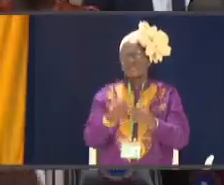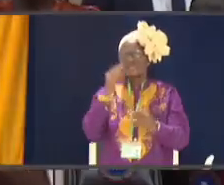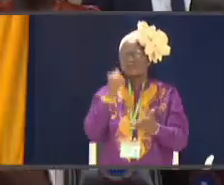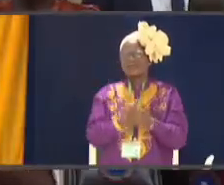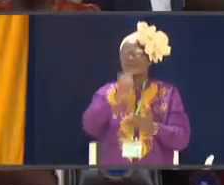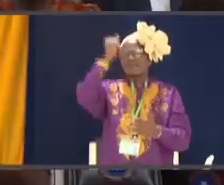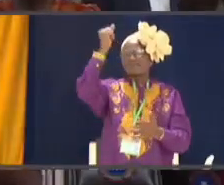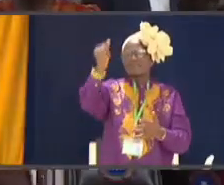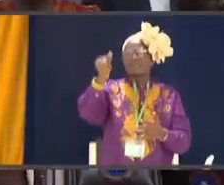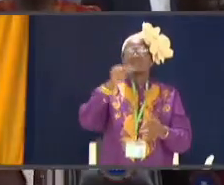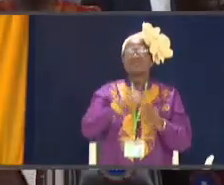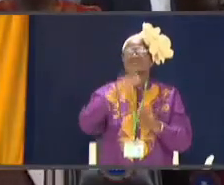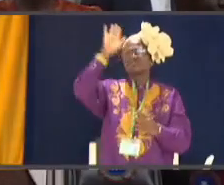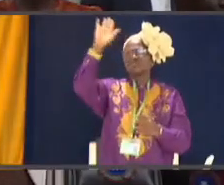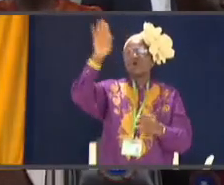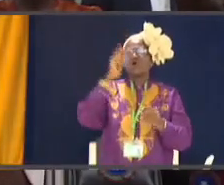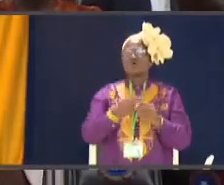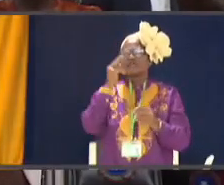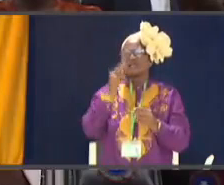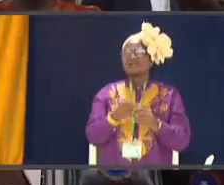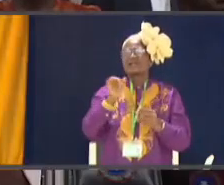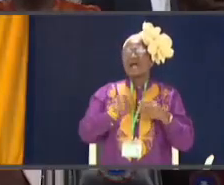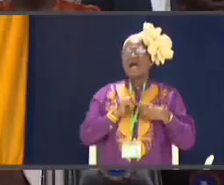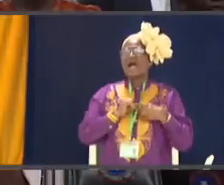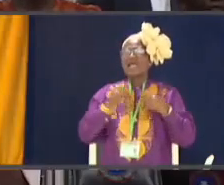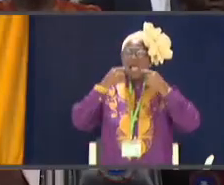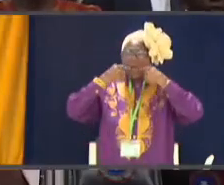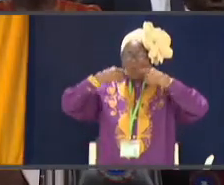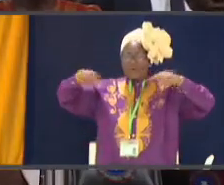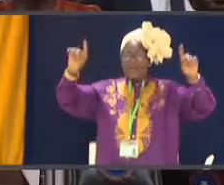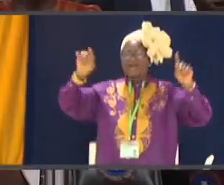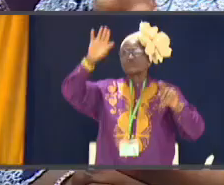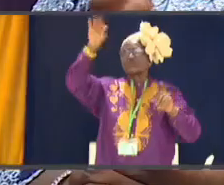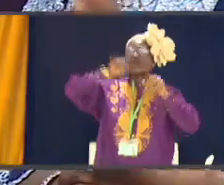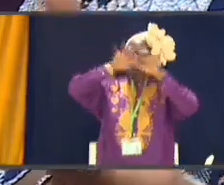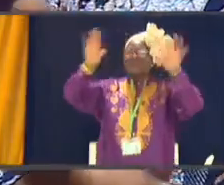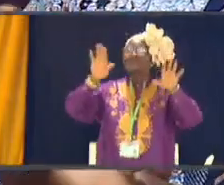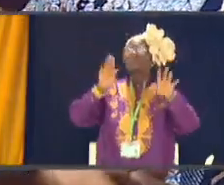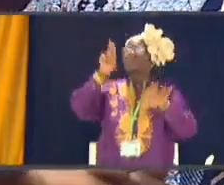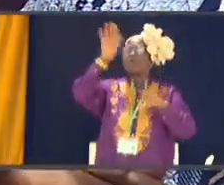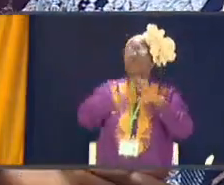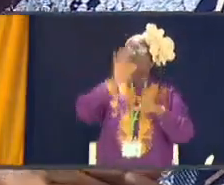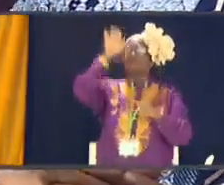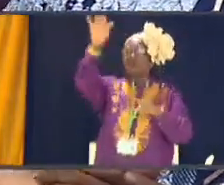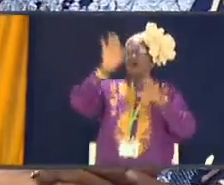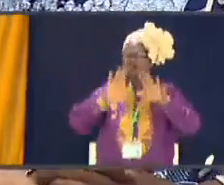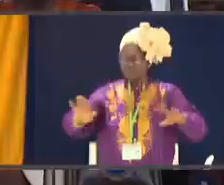And in your name, Lord, I'm pronouncing your blessings on your children.